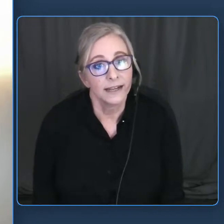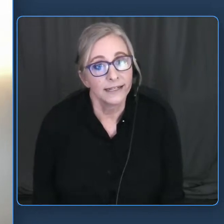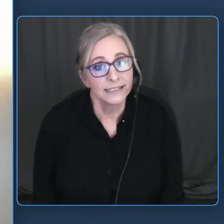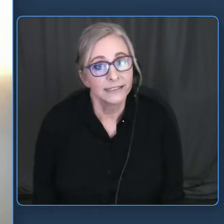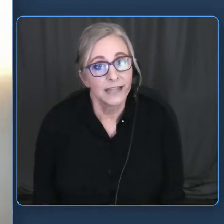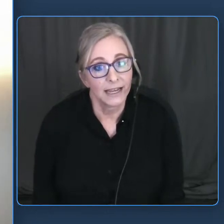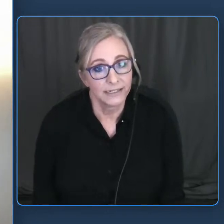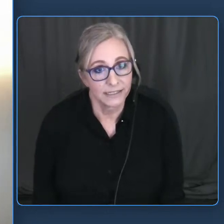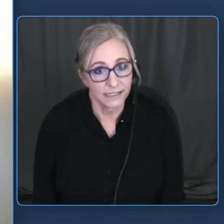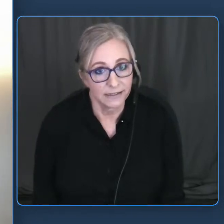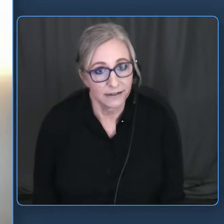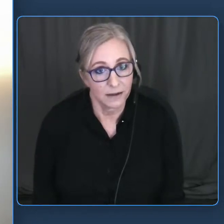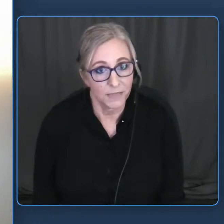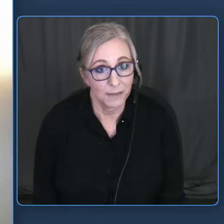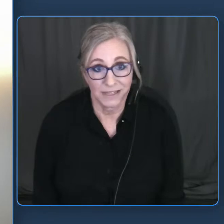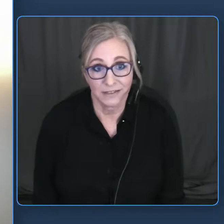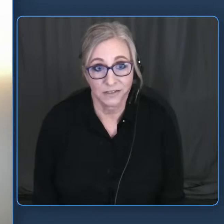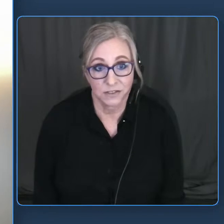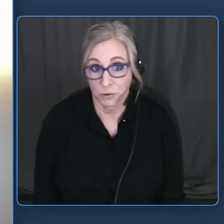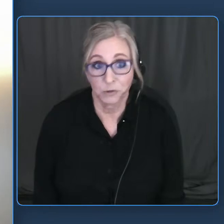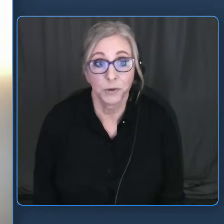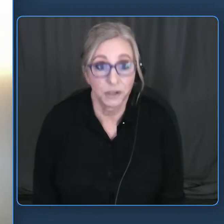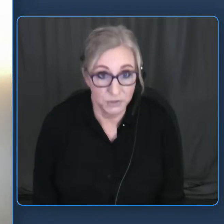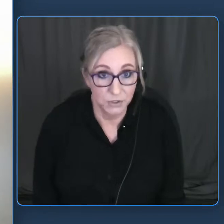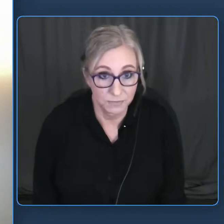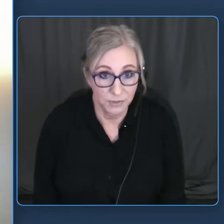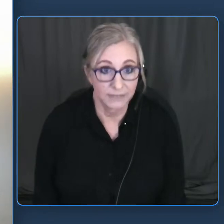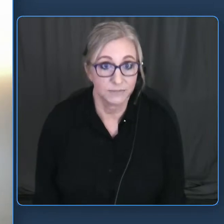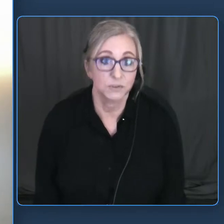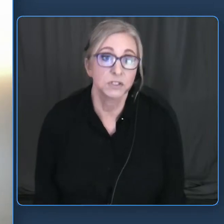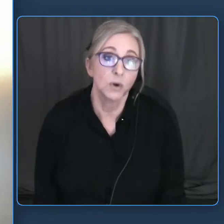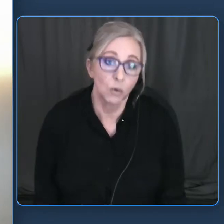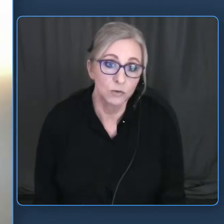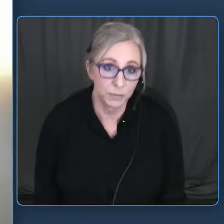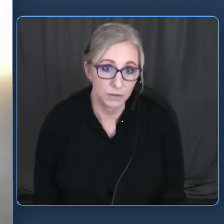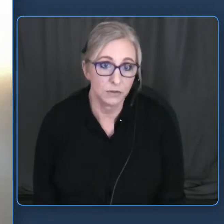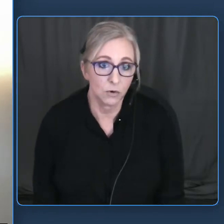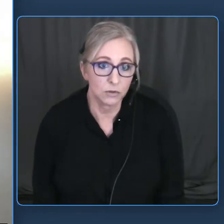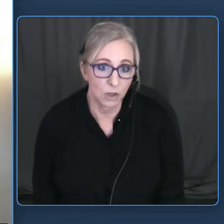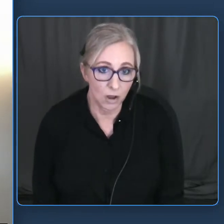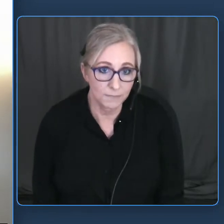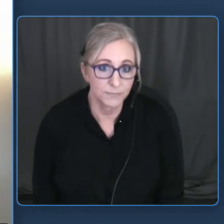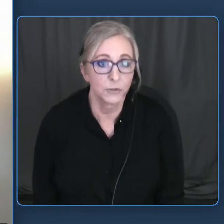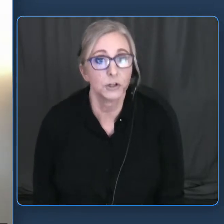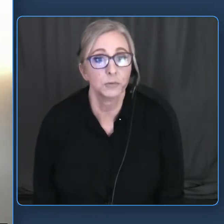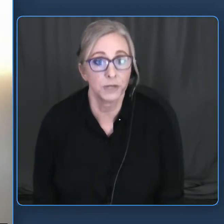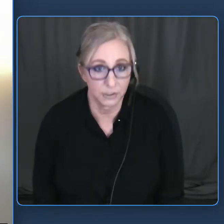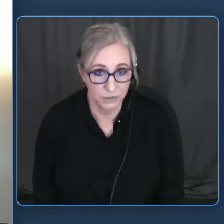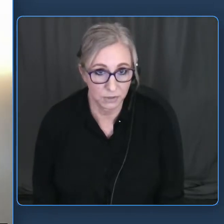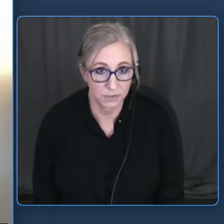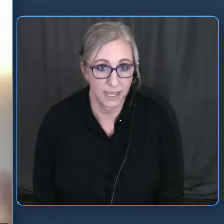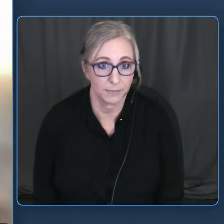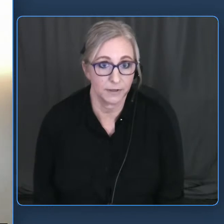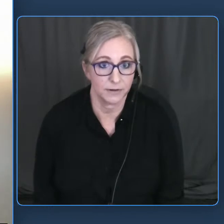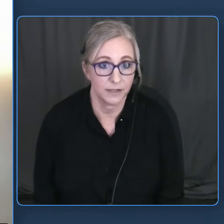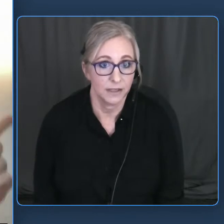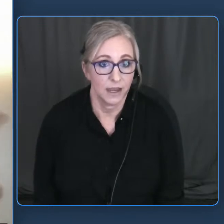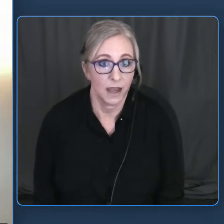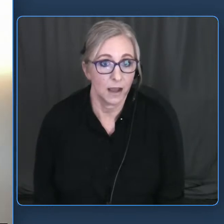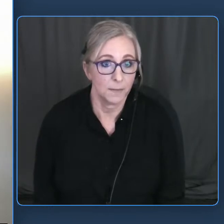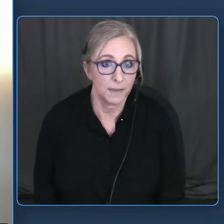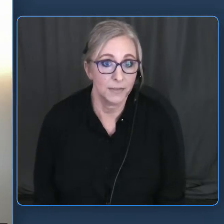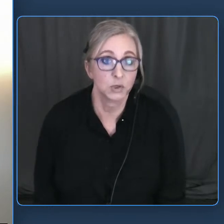And in 1990, that means 33 years ago, right? So it's an old bill, an old law. 33 years ago, this